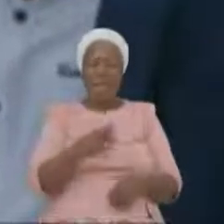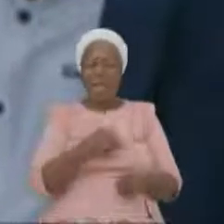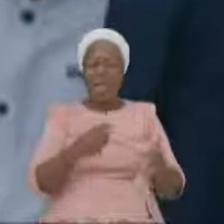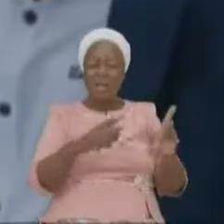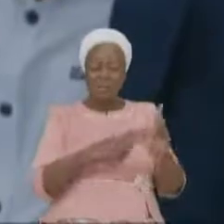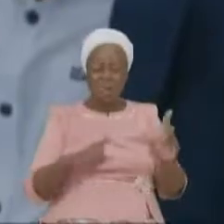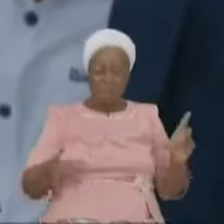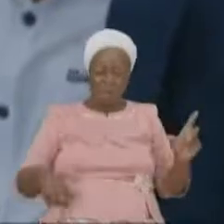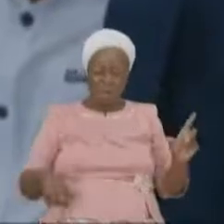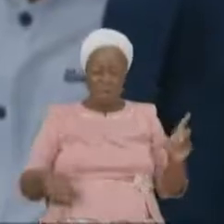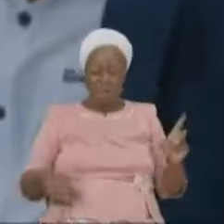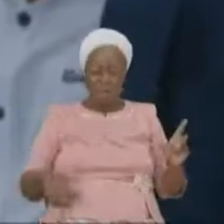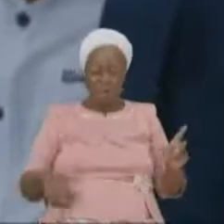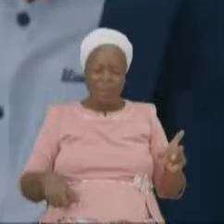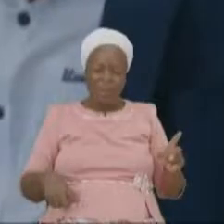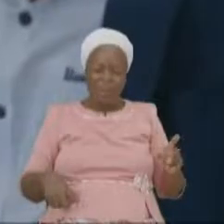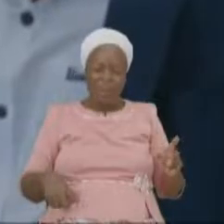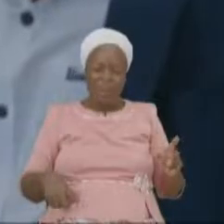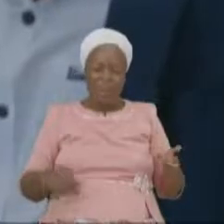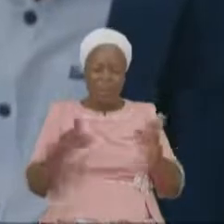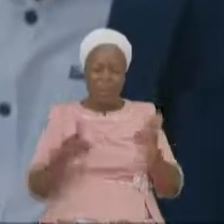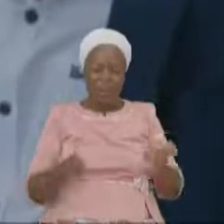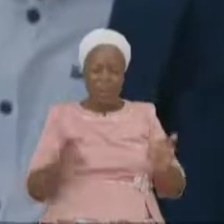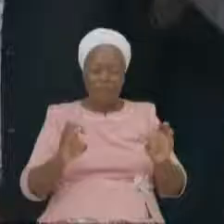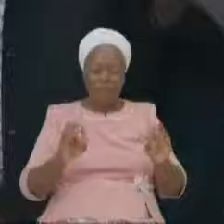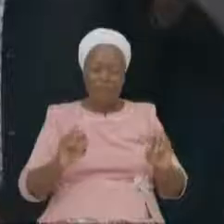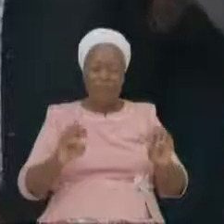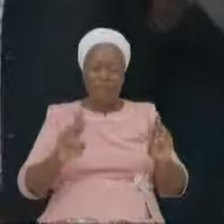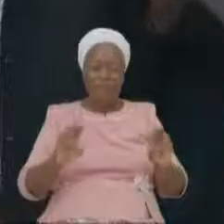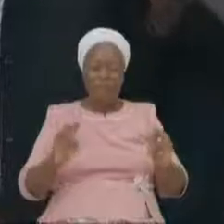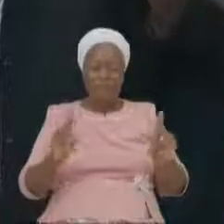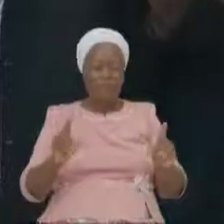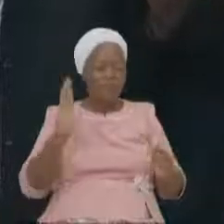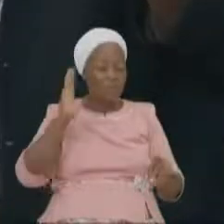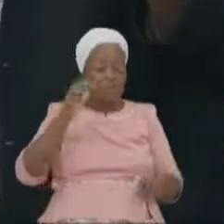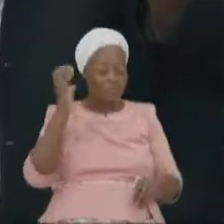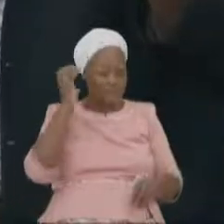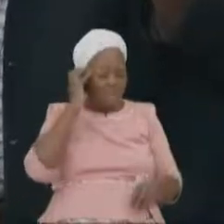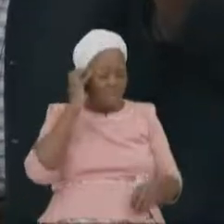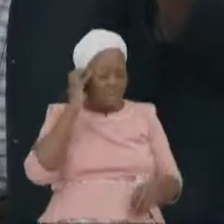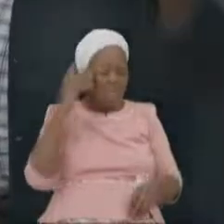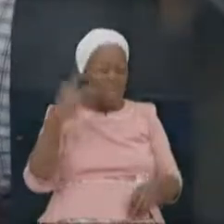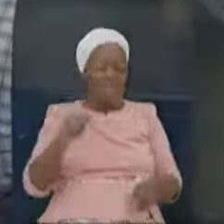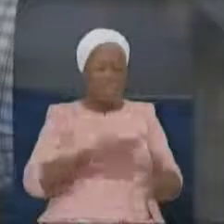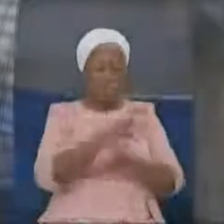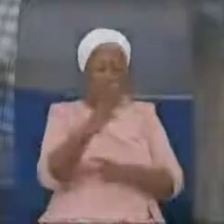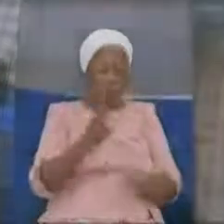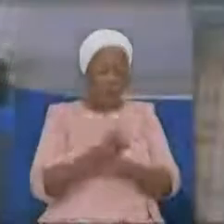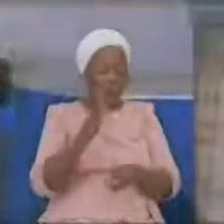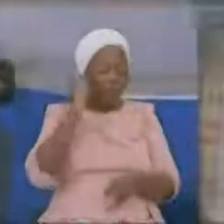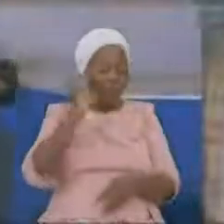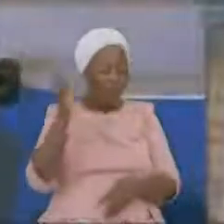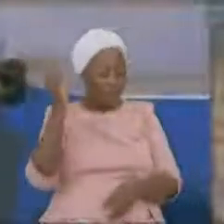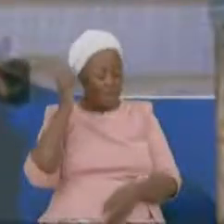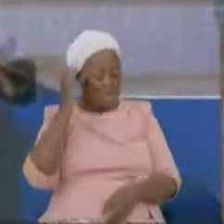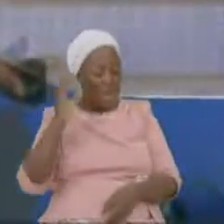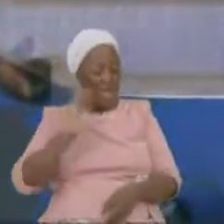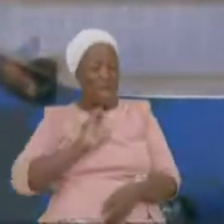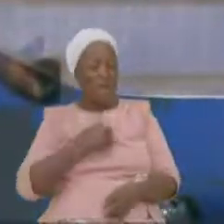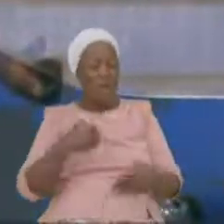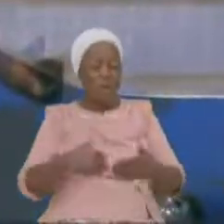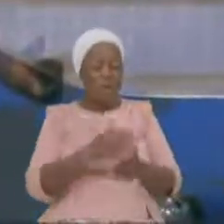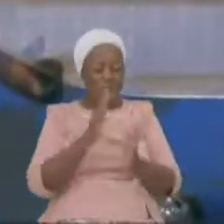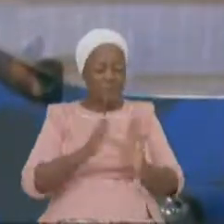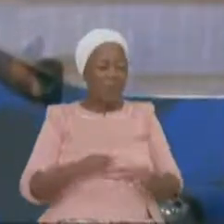Lord, Herod will hear. The world will hear. Our neighbors who